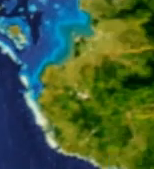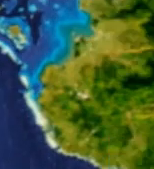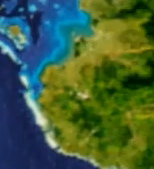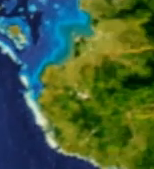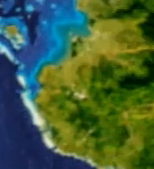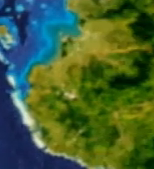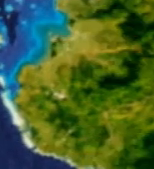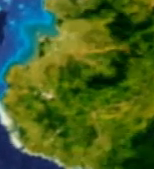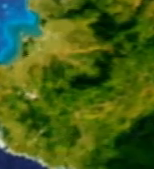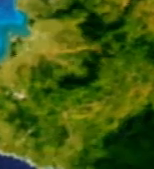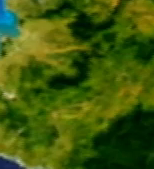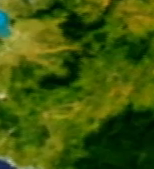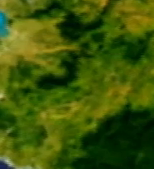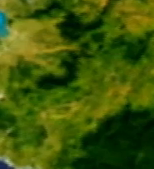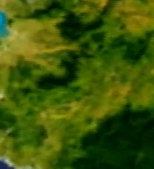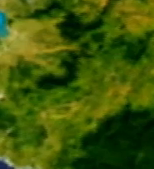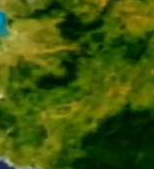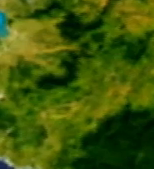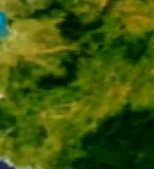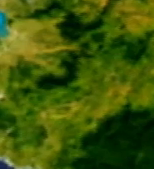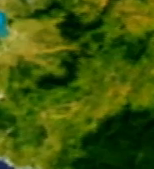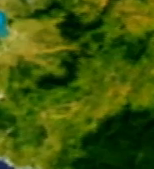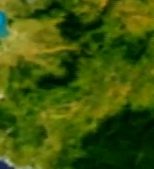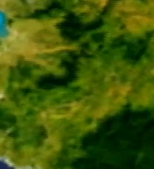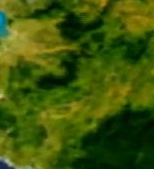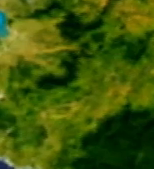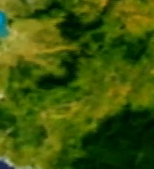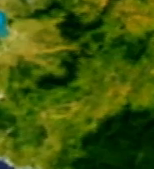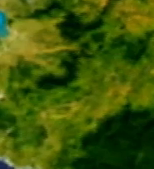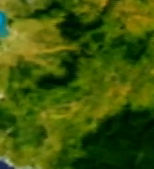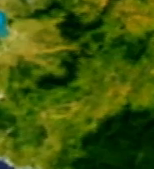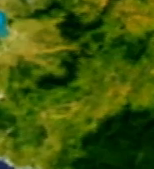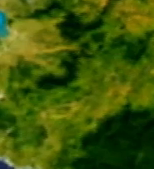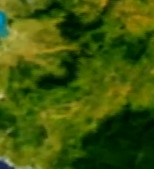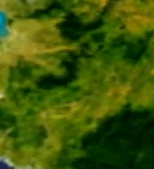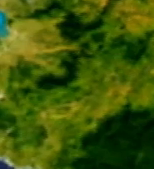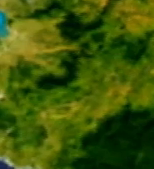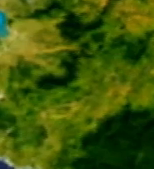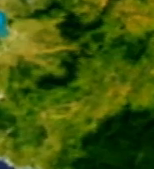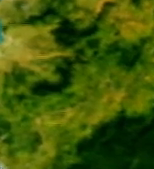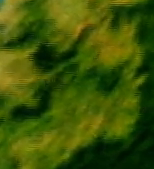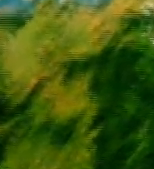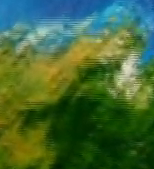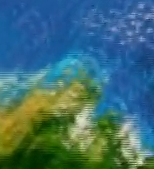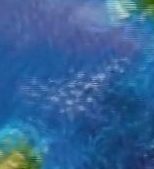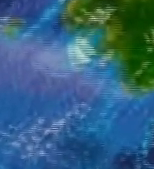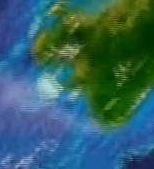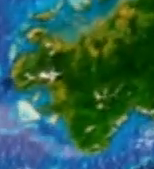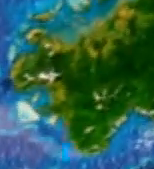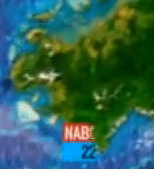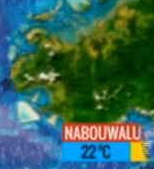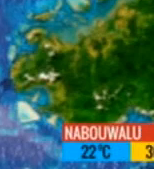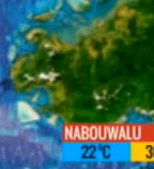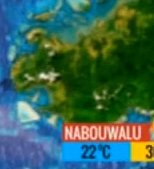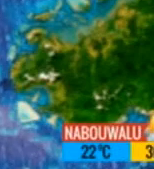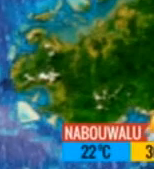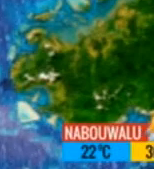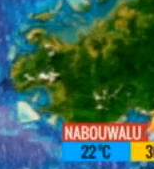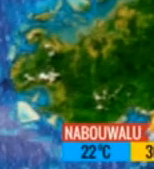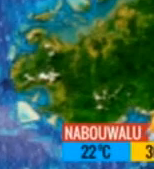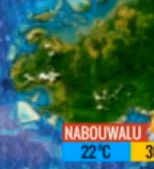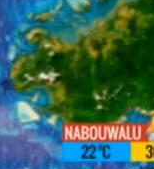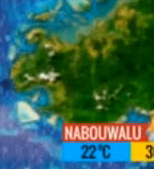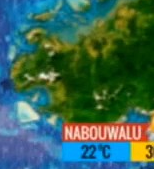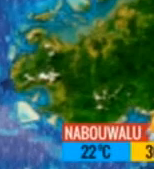times. Eastwards from Peck Harbour to Suva, thunderstorms and flash flooding can be a risk, so prepare well